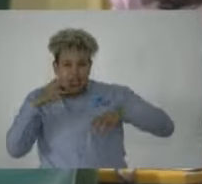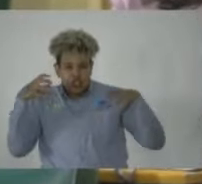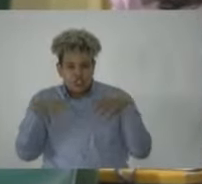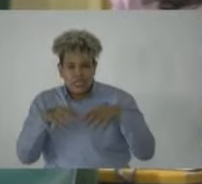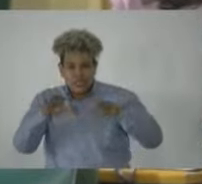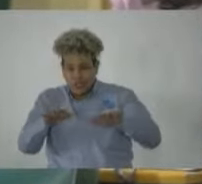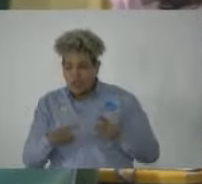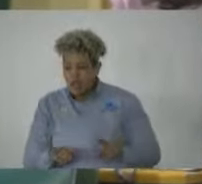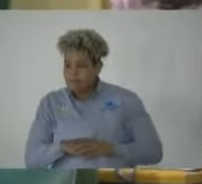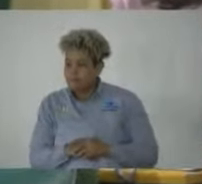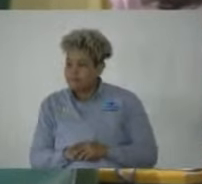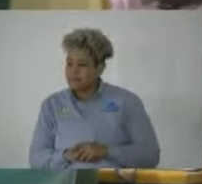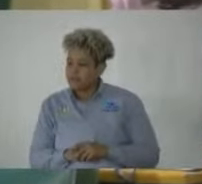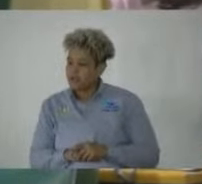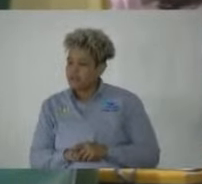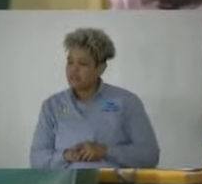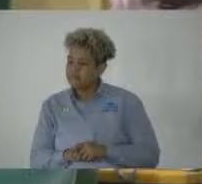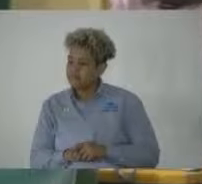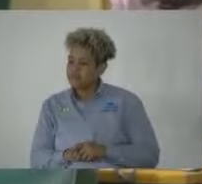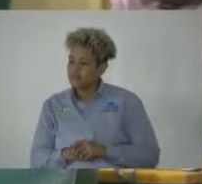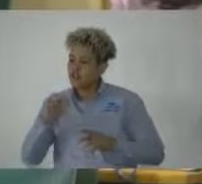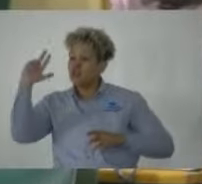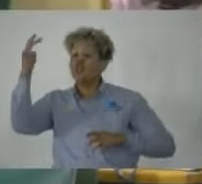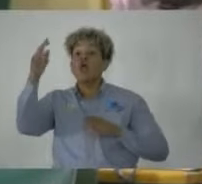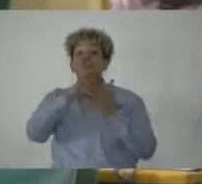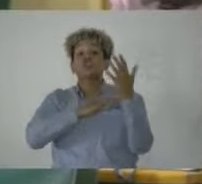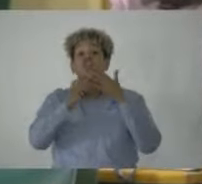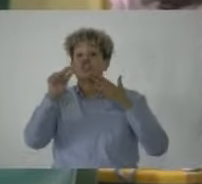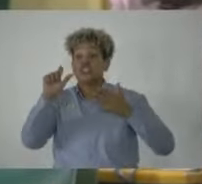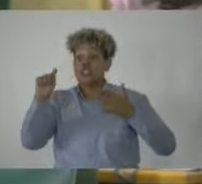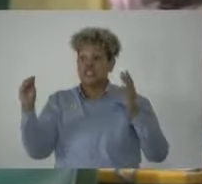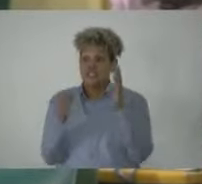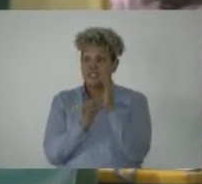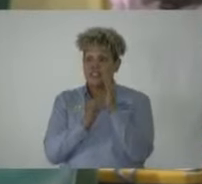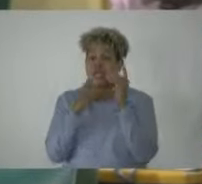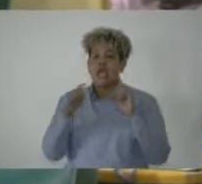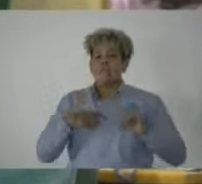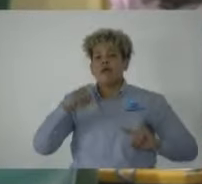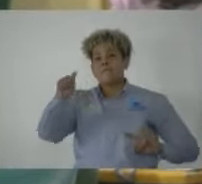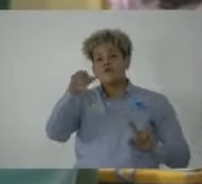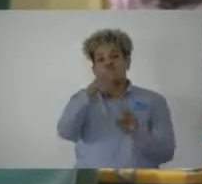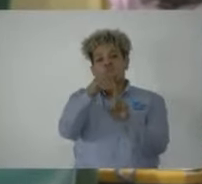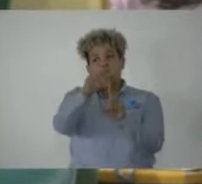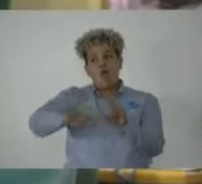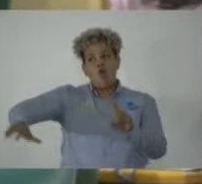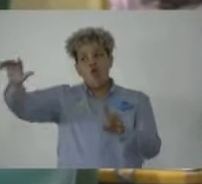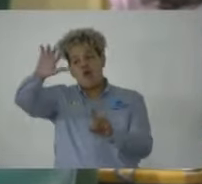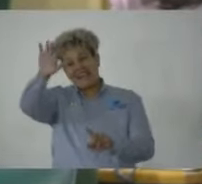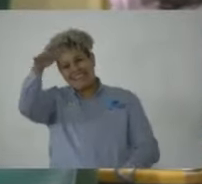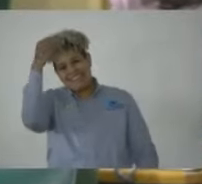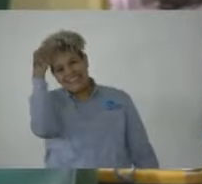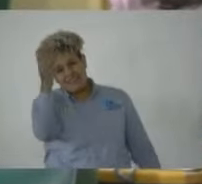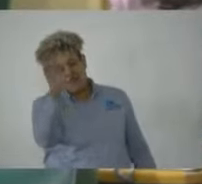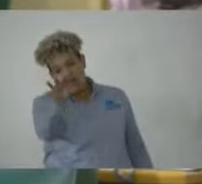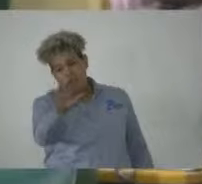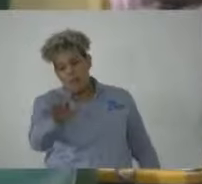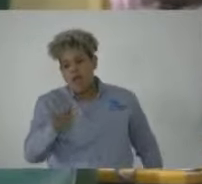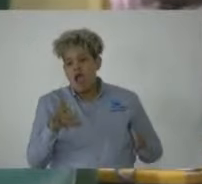sector. The third schedule to the GCT schedule, I must remind everyone, Madam Speaker,